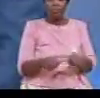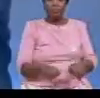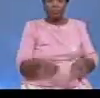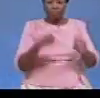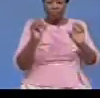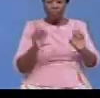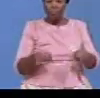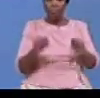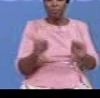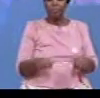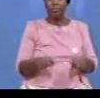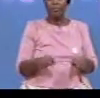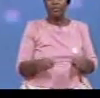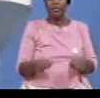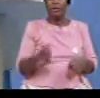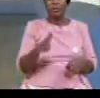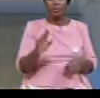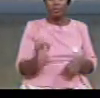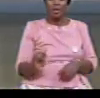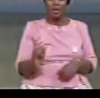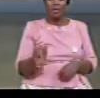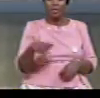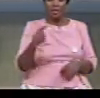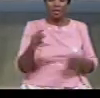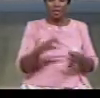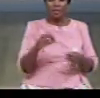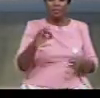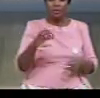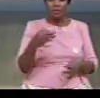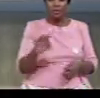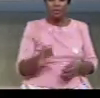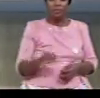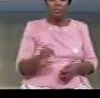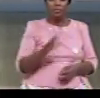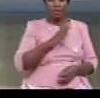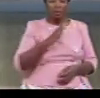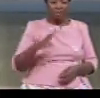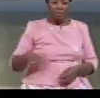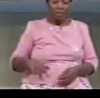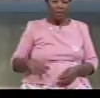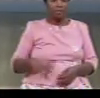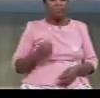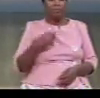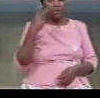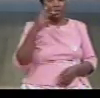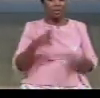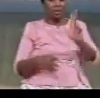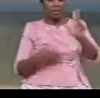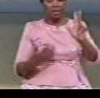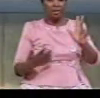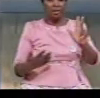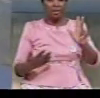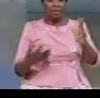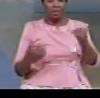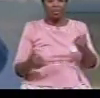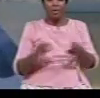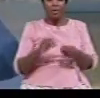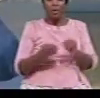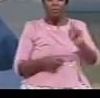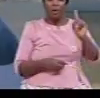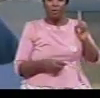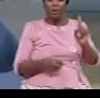possibilities by the Spirit of Christ. There are three things we're looking at. Number one,